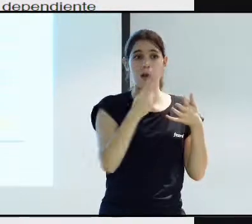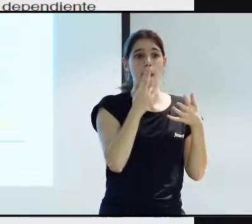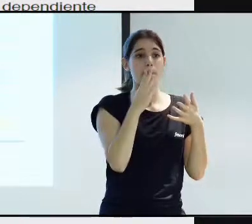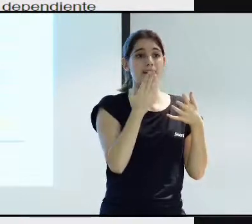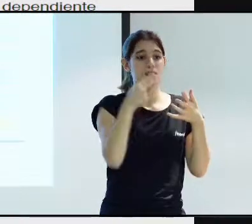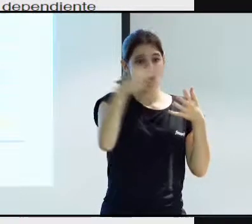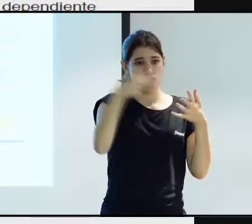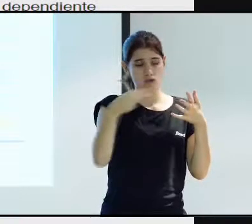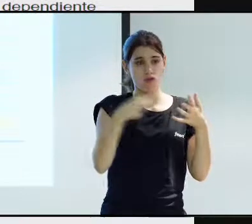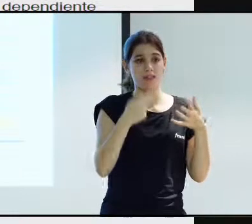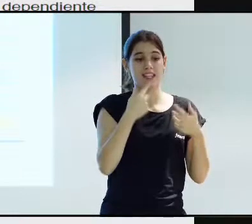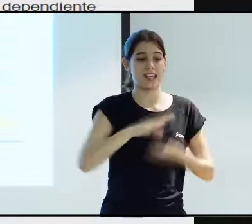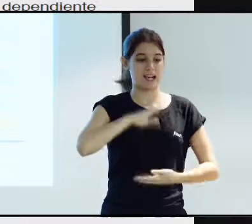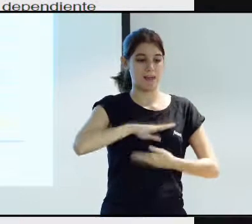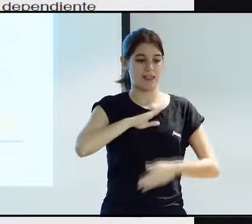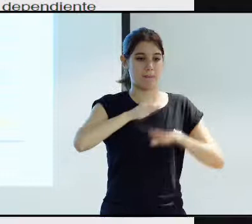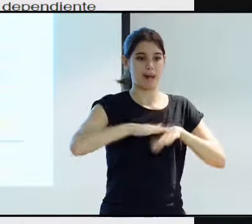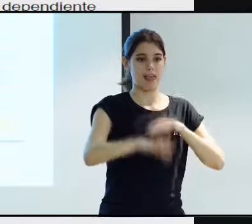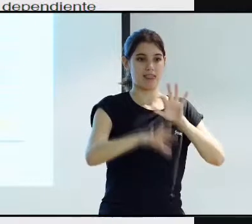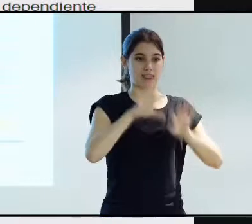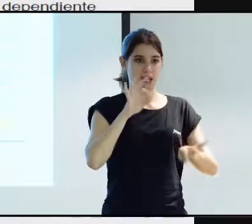specifies all of the requirements,